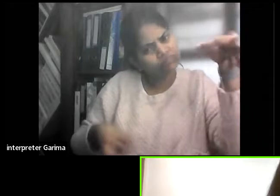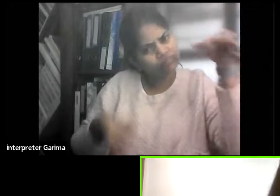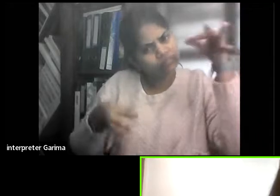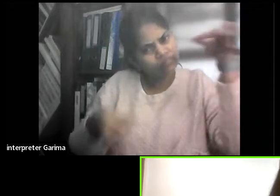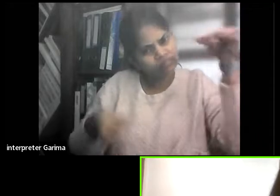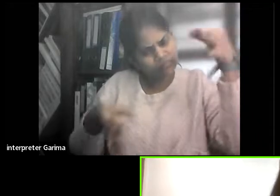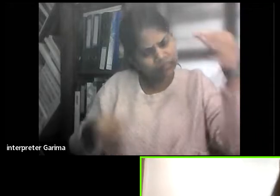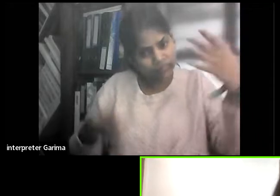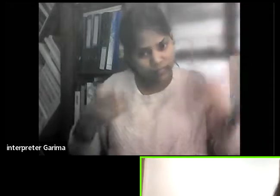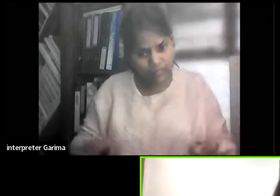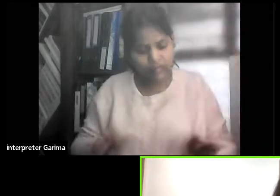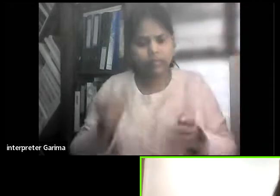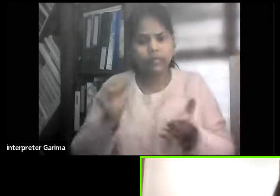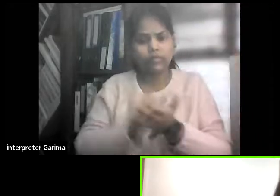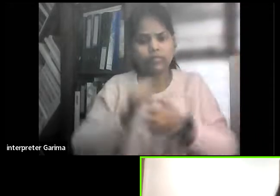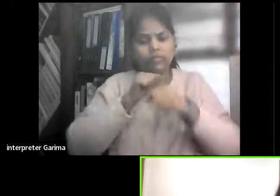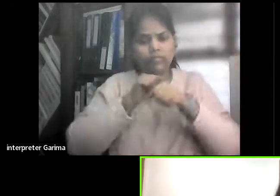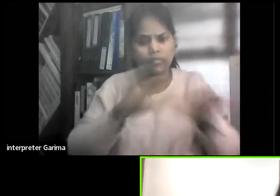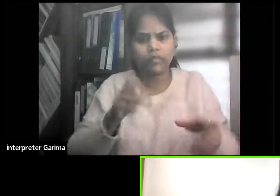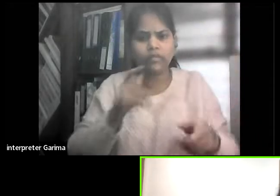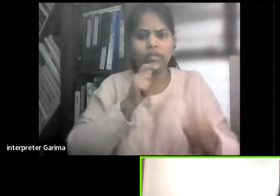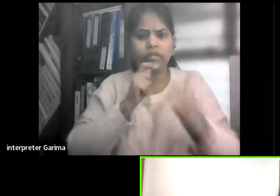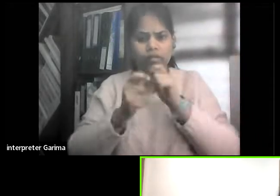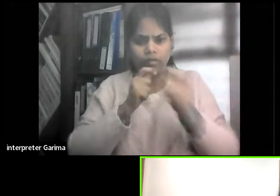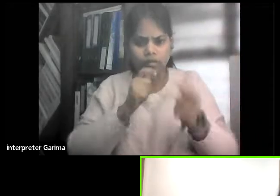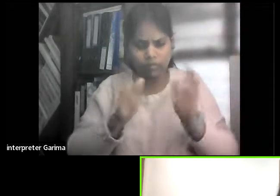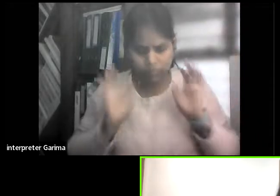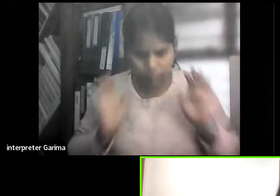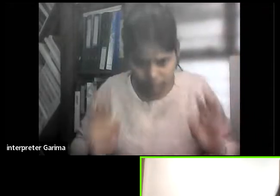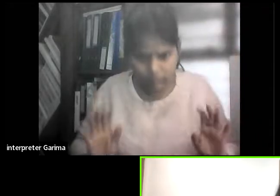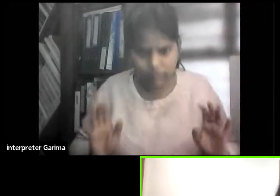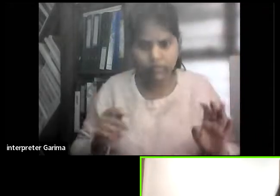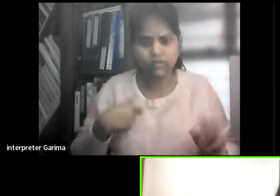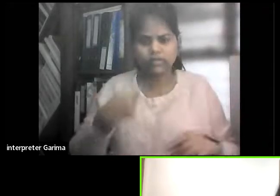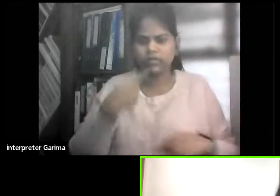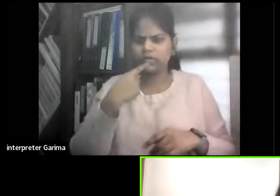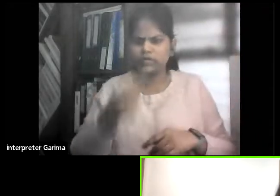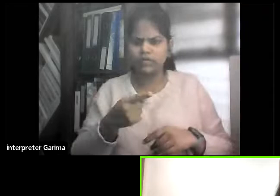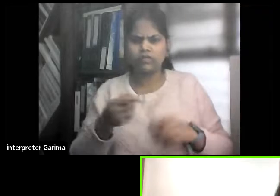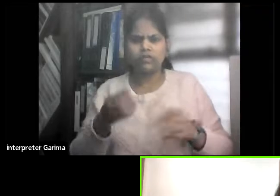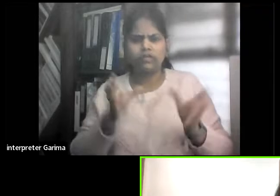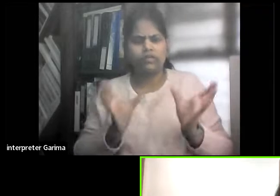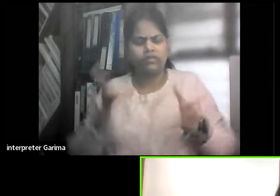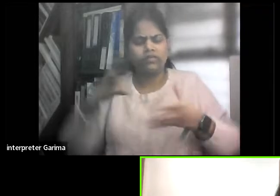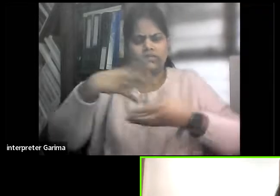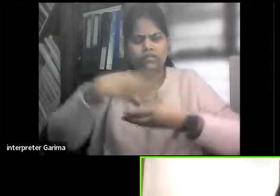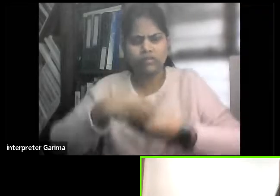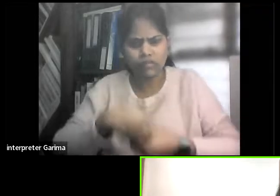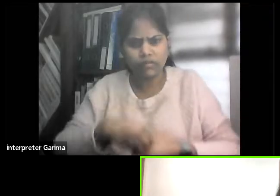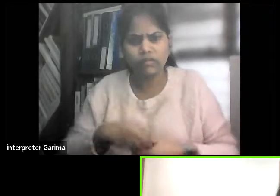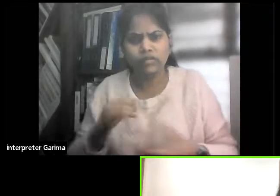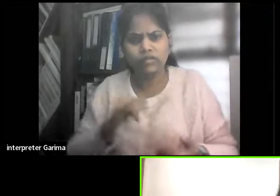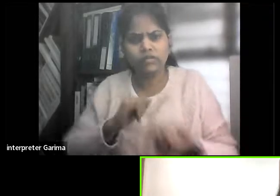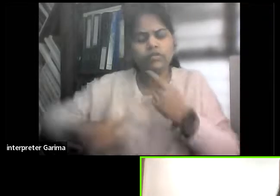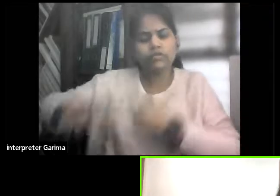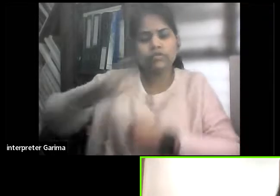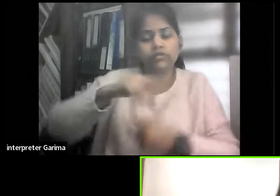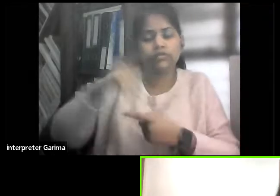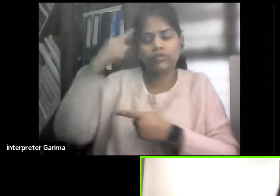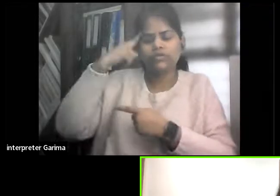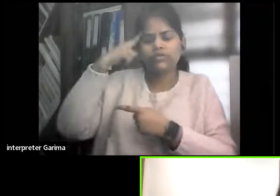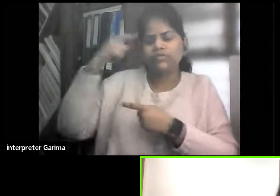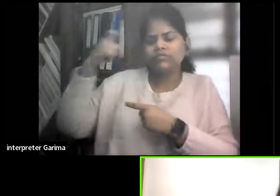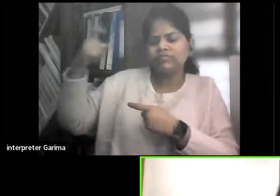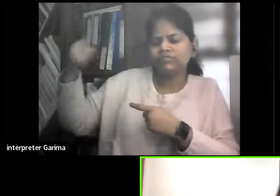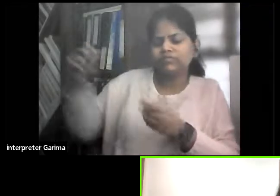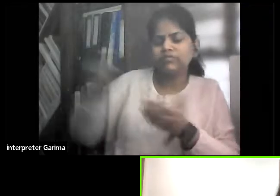media, advocating the same through performances, is the construction of a collective social memory of the nation. According to Paul